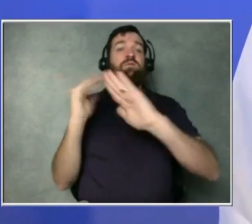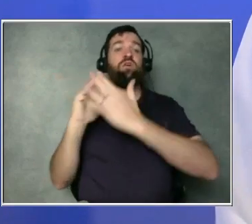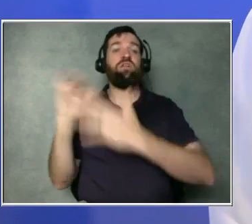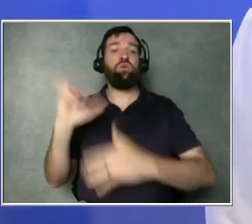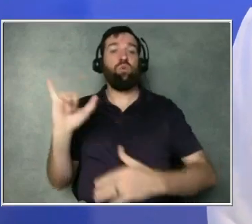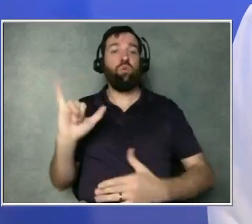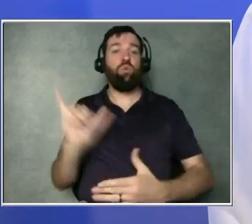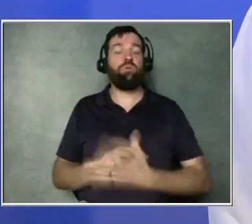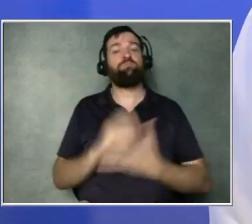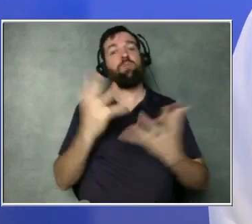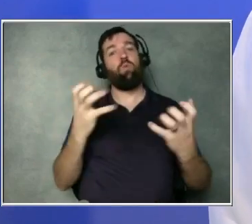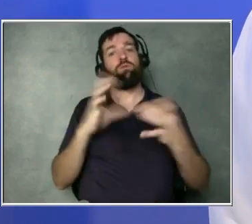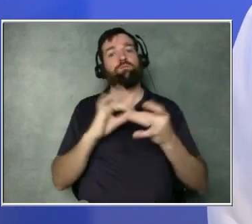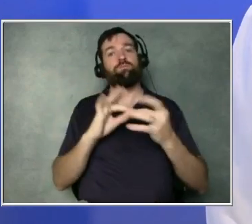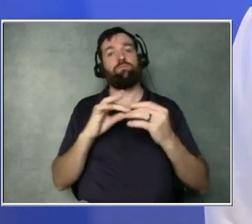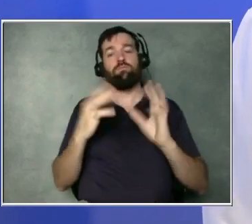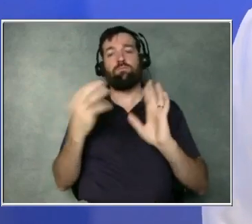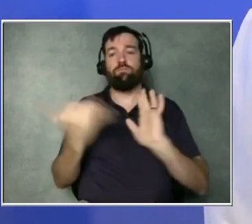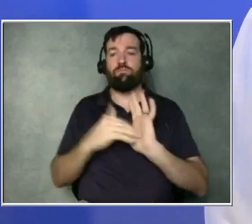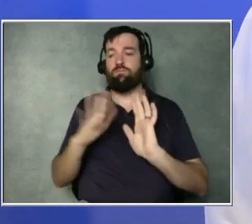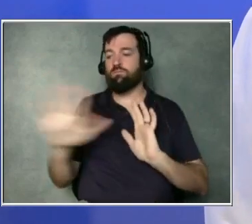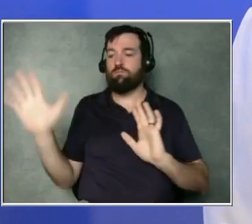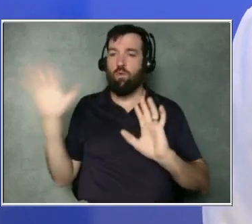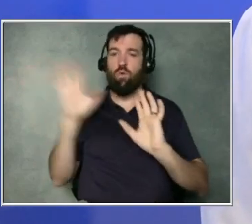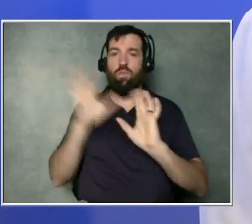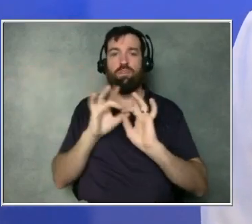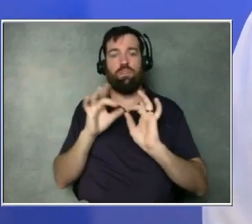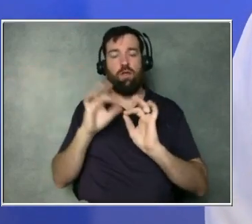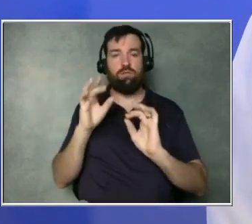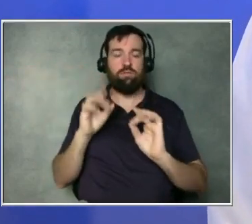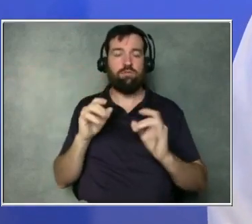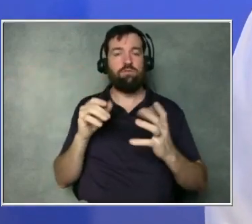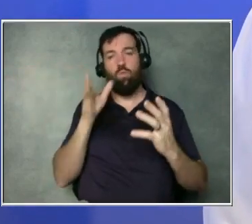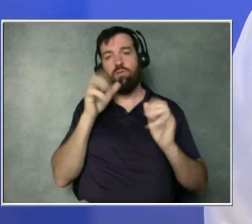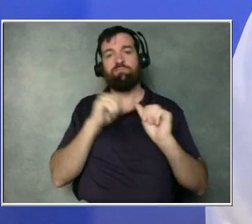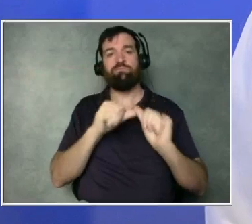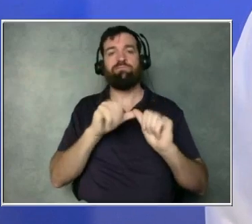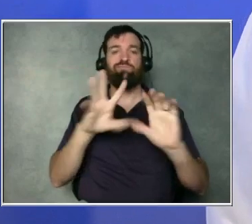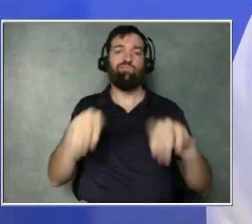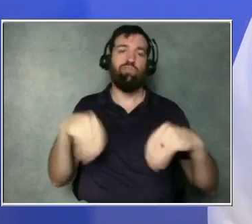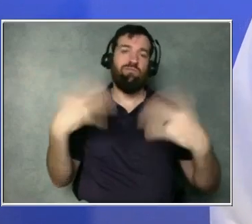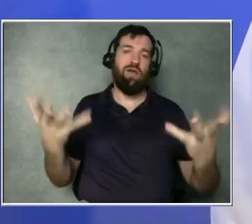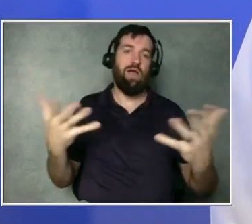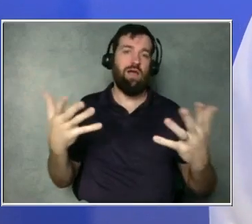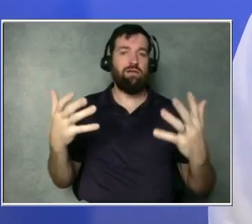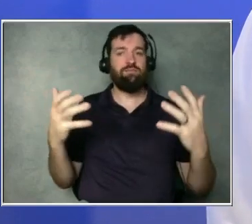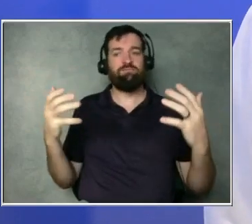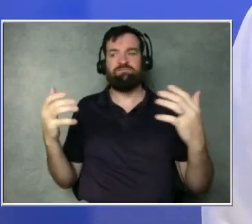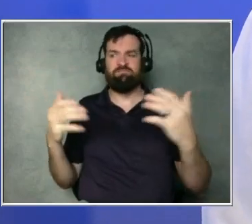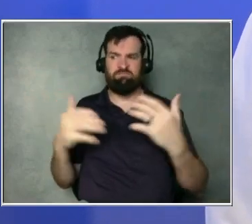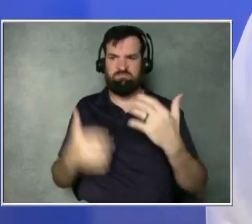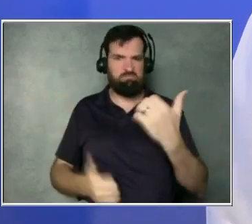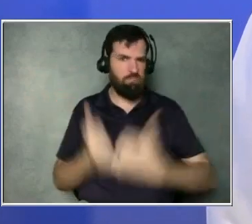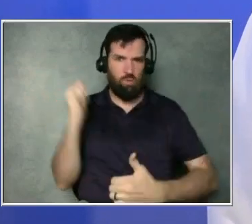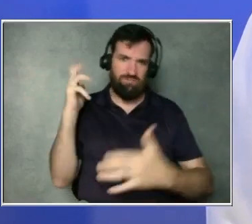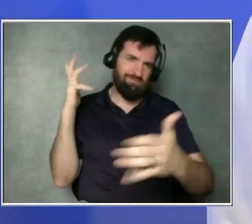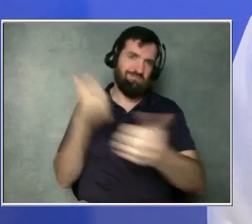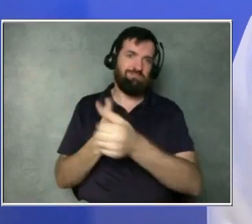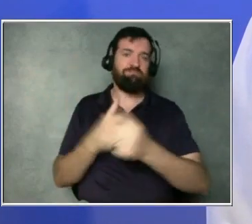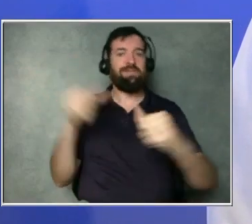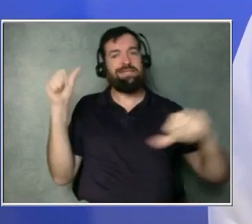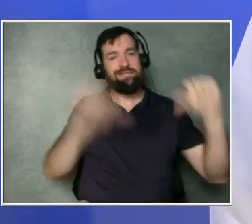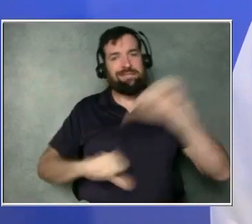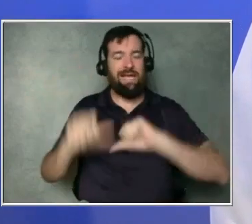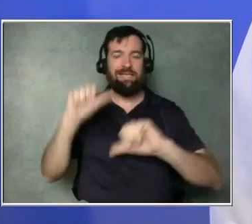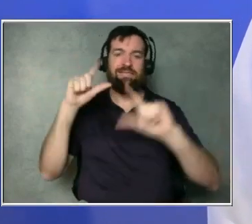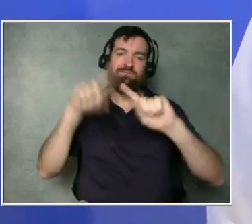like to say, echoing your thoughts, we are going to continue to provide with the most up-to-date science